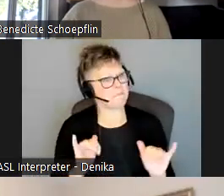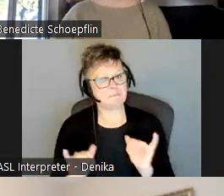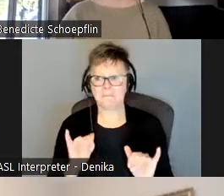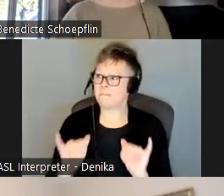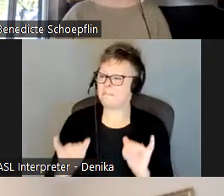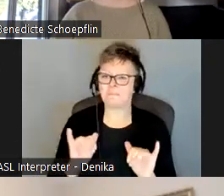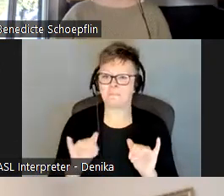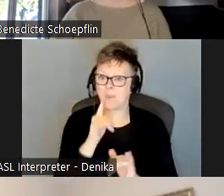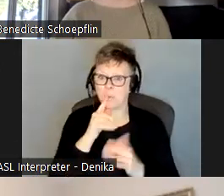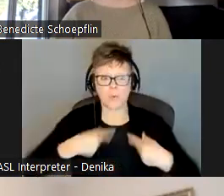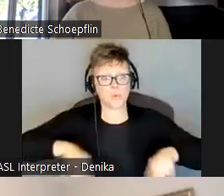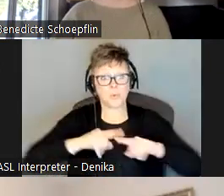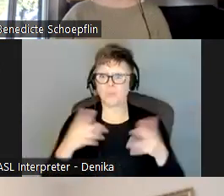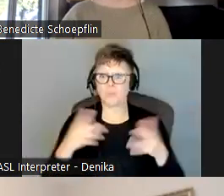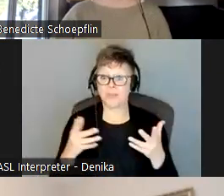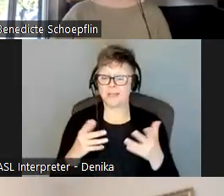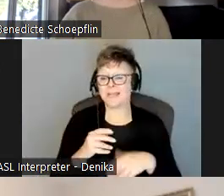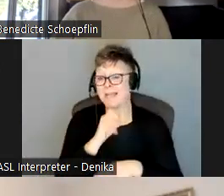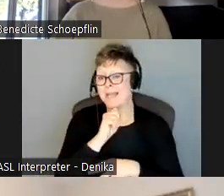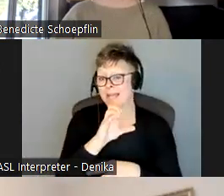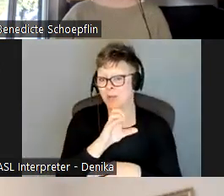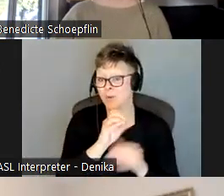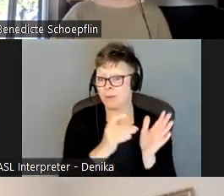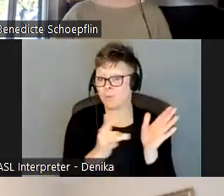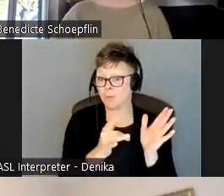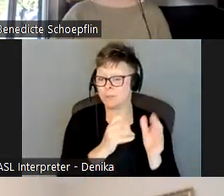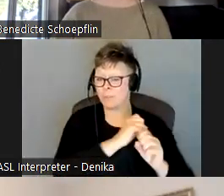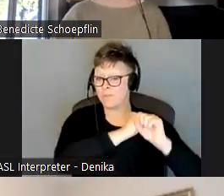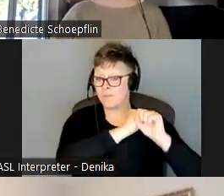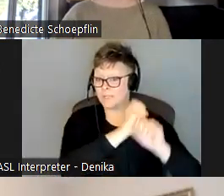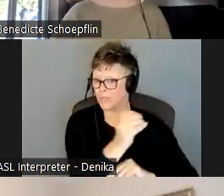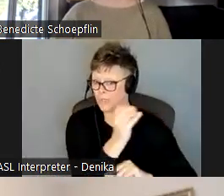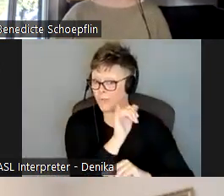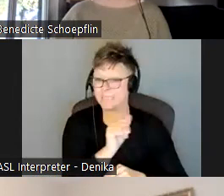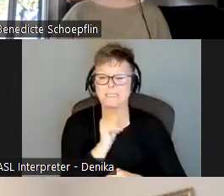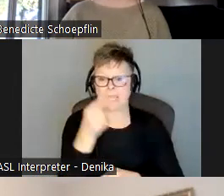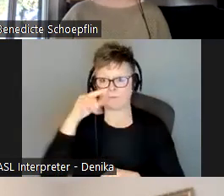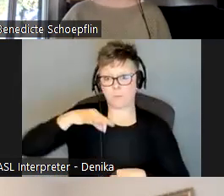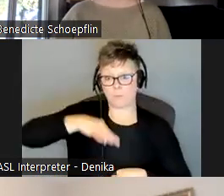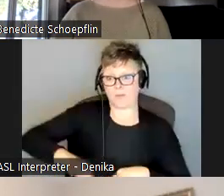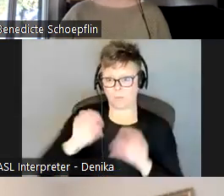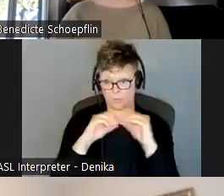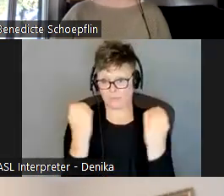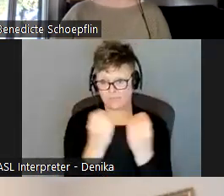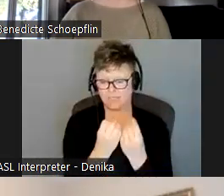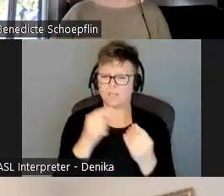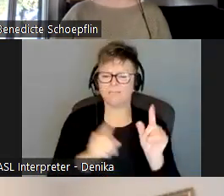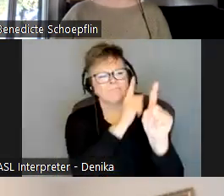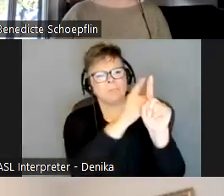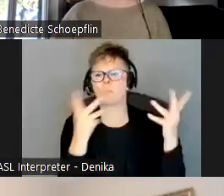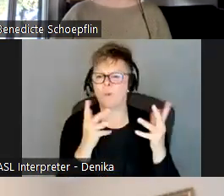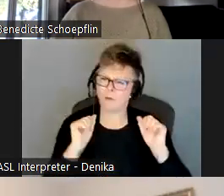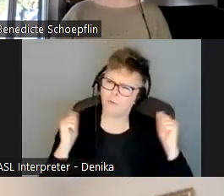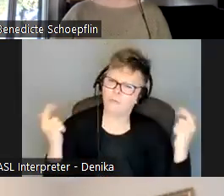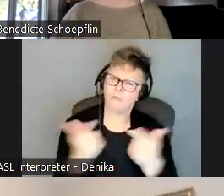we are. Elder Abuse Prevention Ontario is a nonprofit organization, and our mission really is to ensure that all seniors